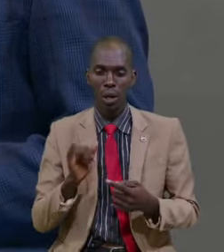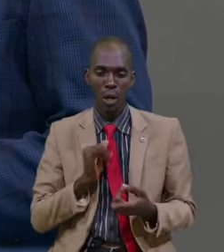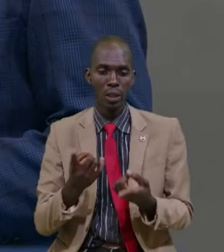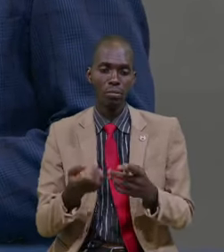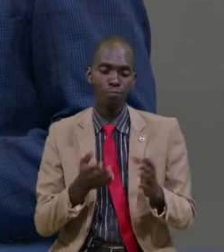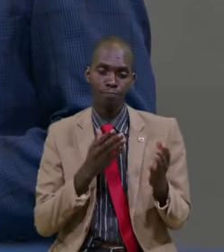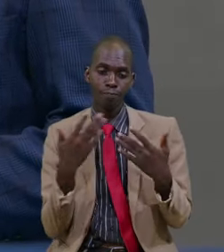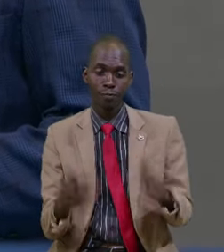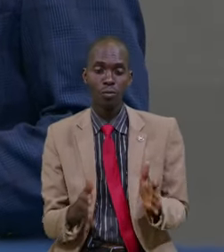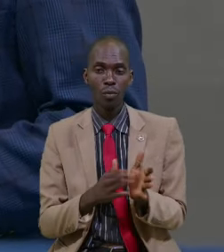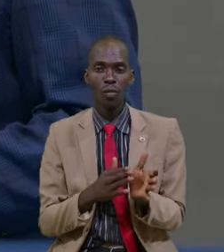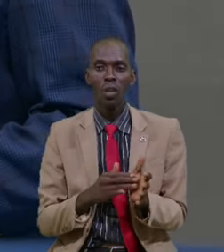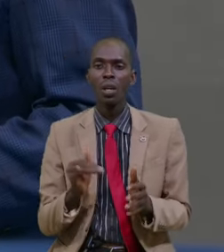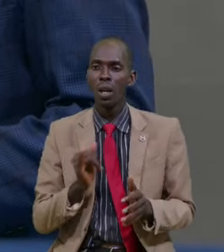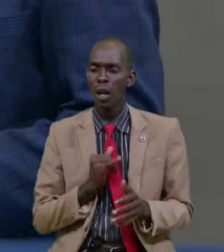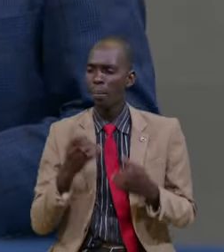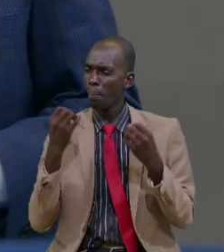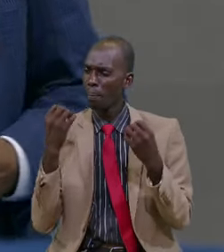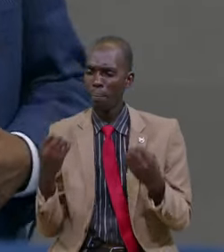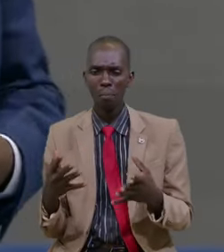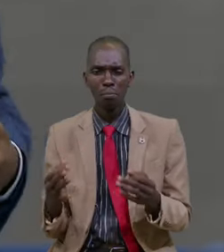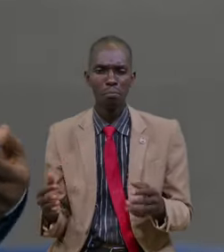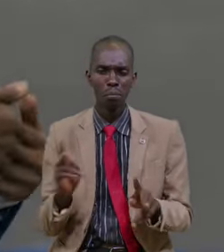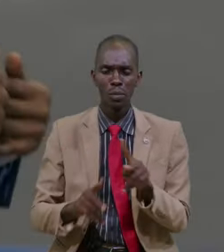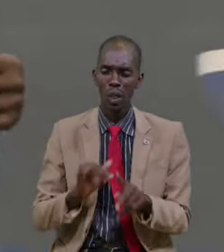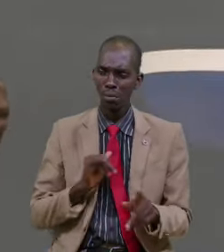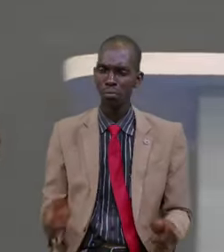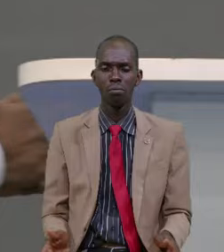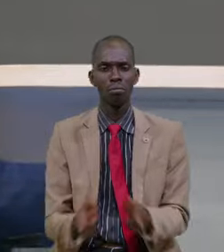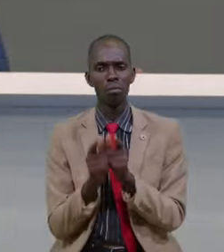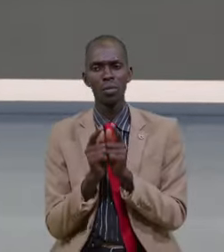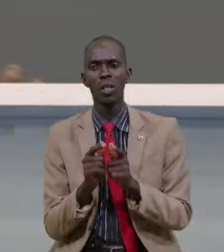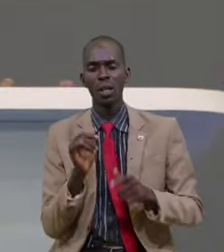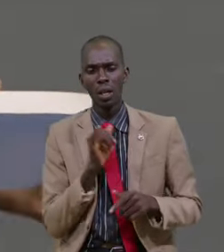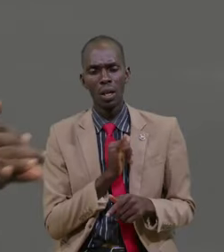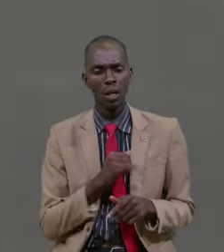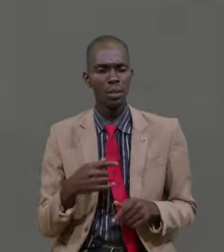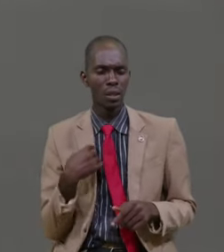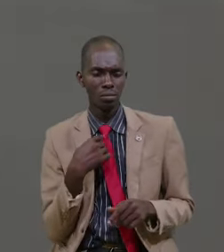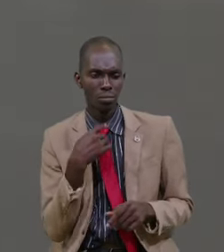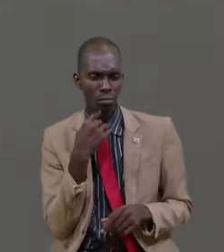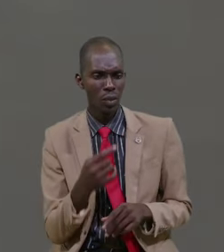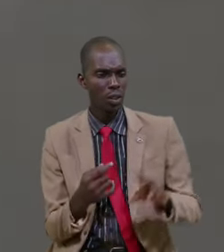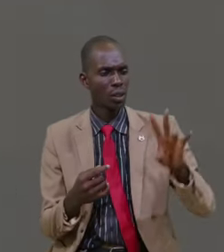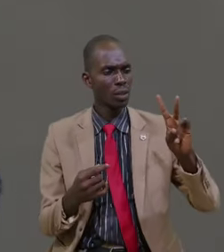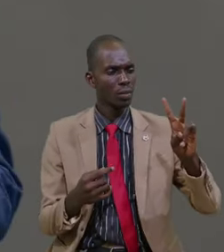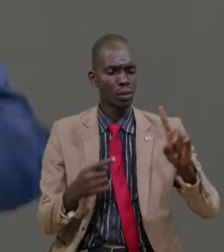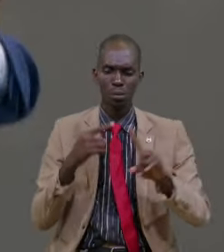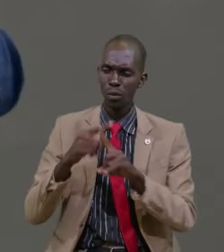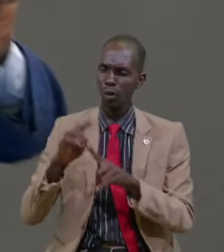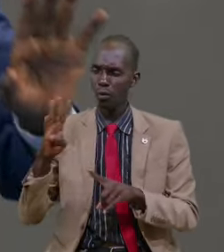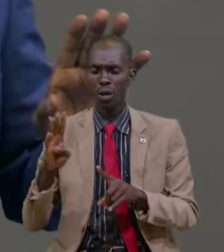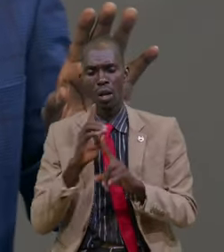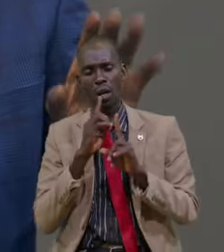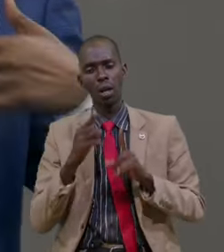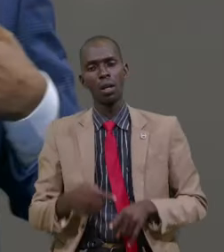met quite a lot of people. And I say 17 plus 4, and they said 23.